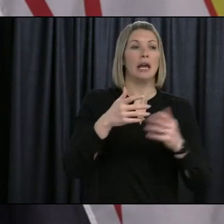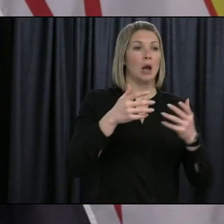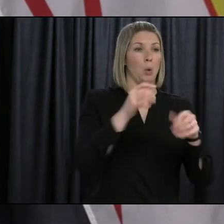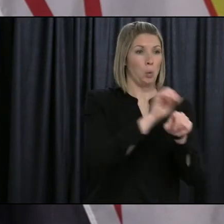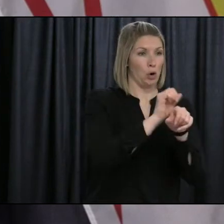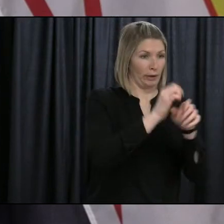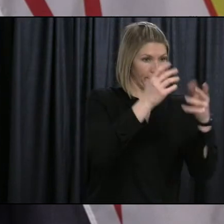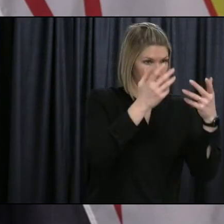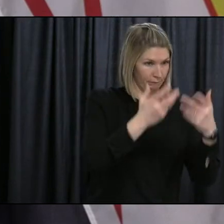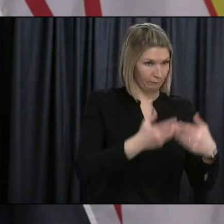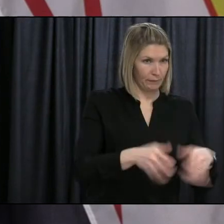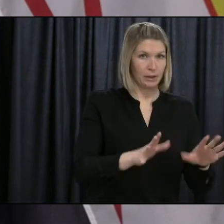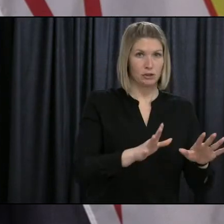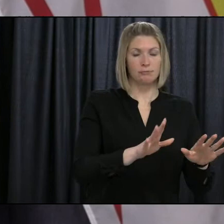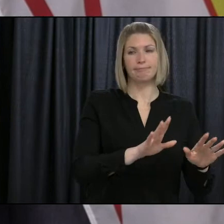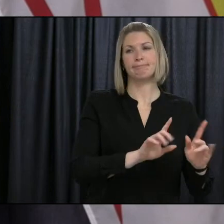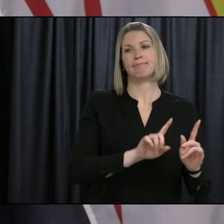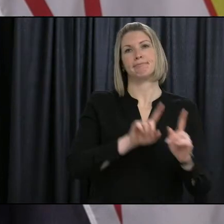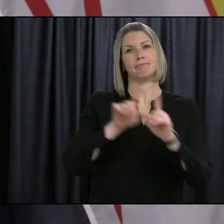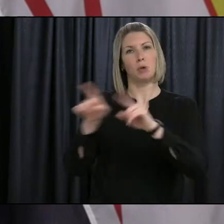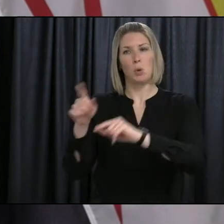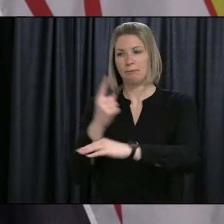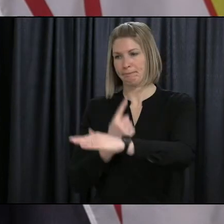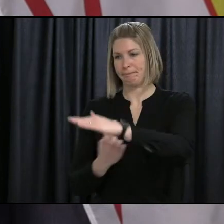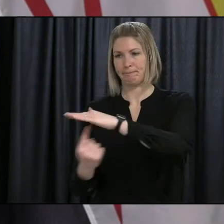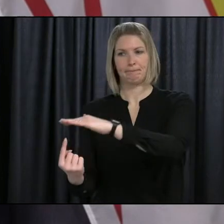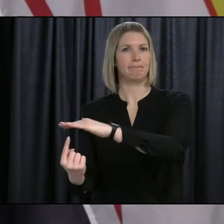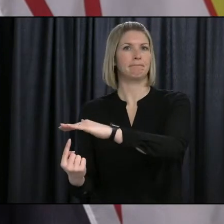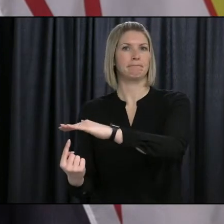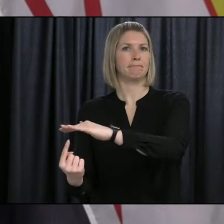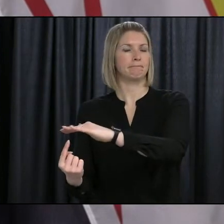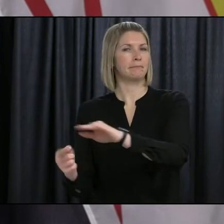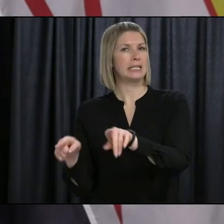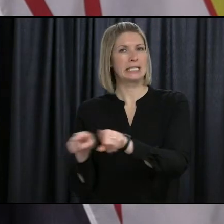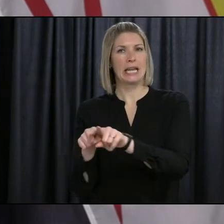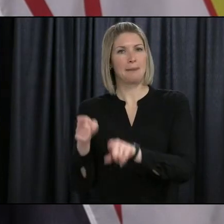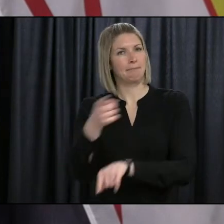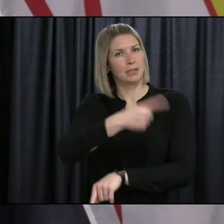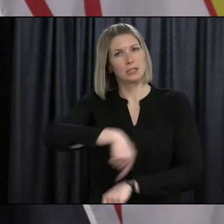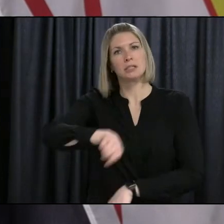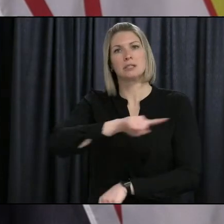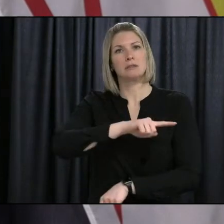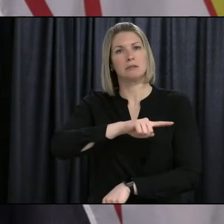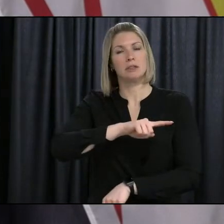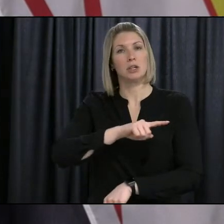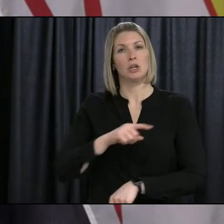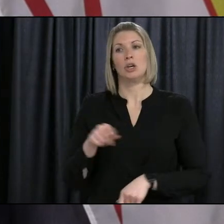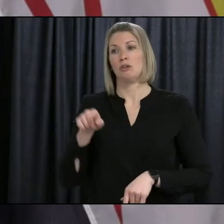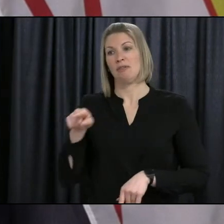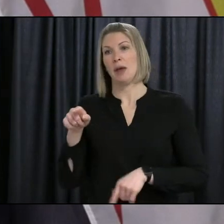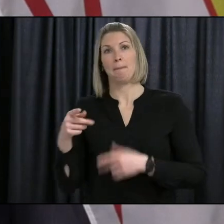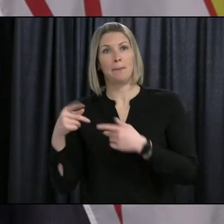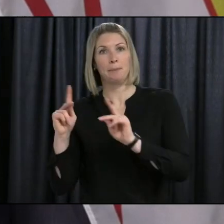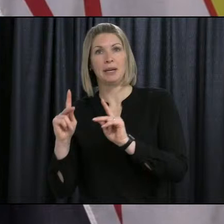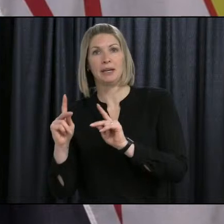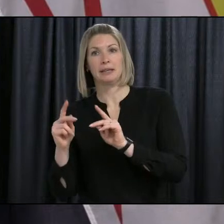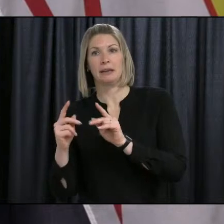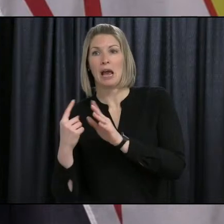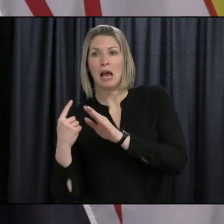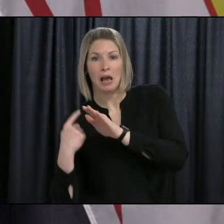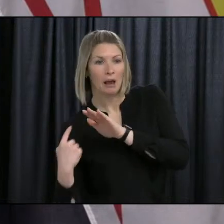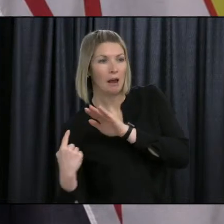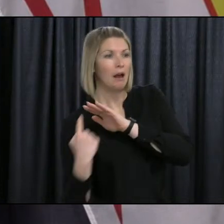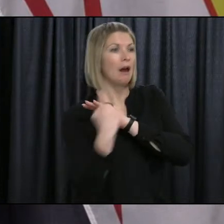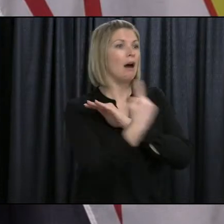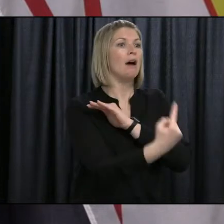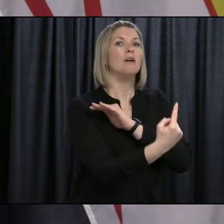required to isolate the same as anybody else would be. So they are only allowed to come out of isolation to do their